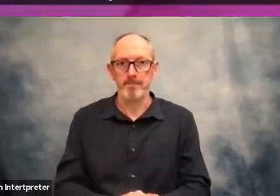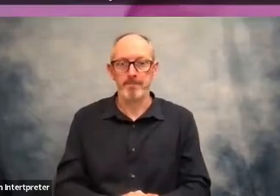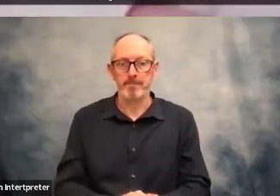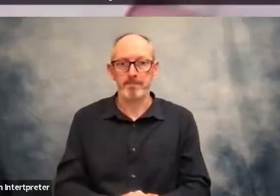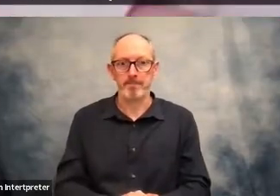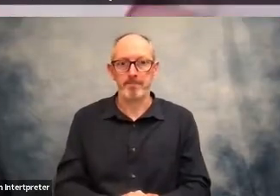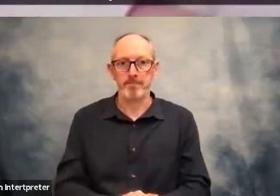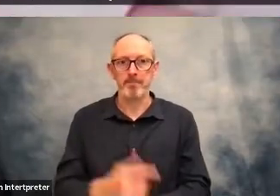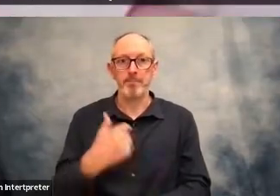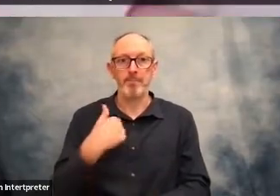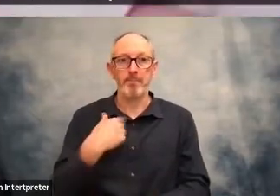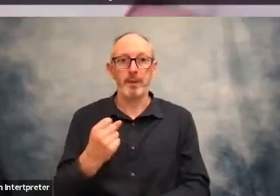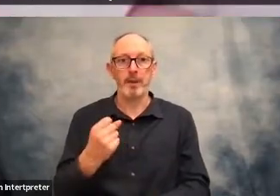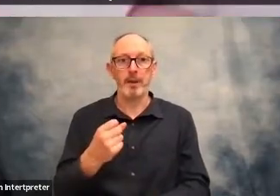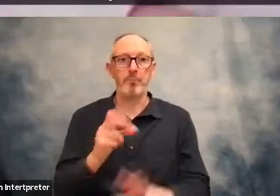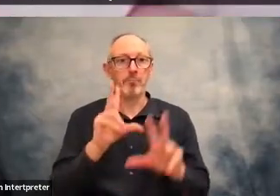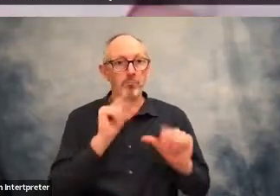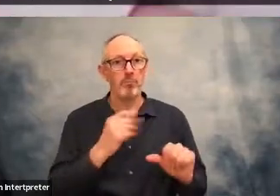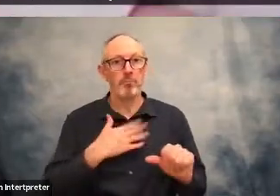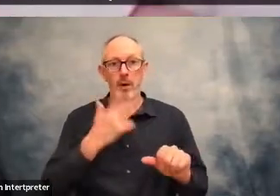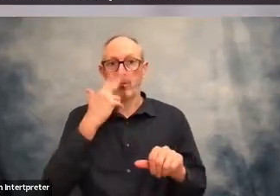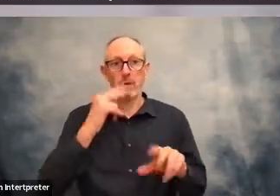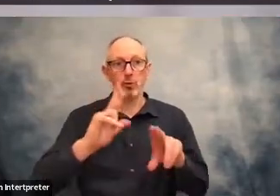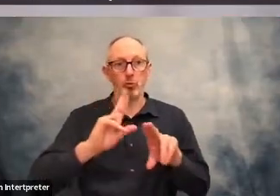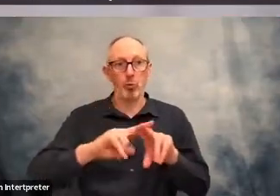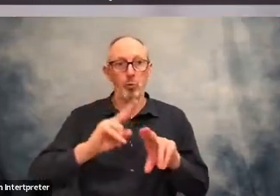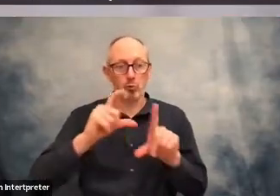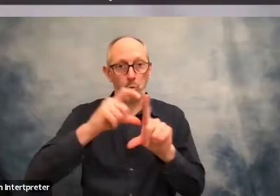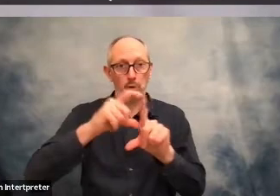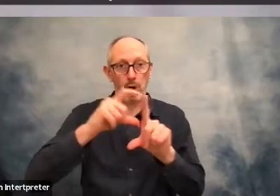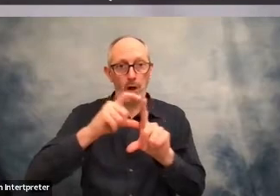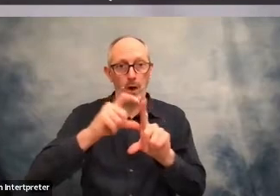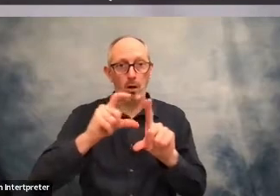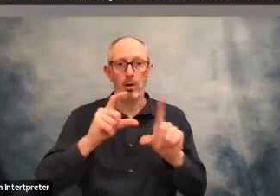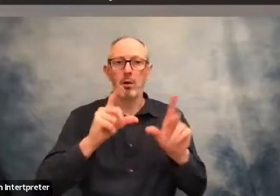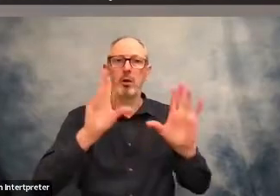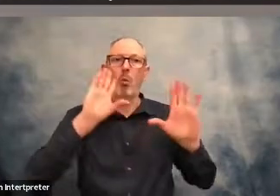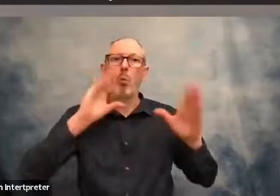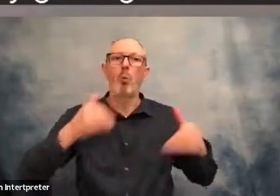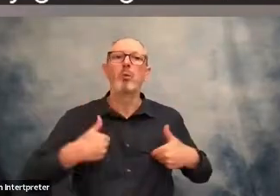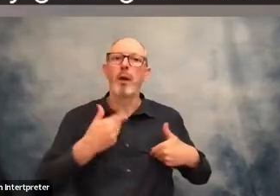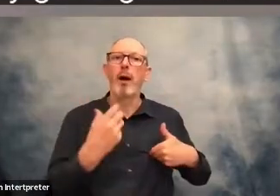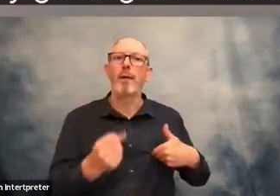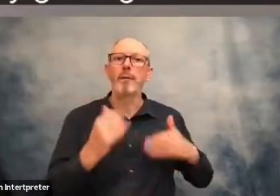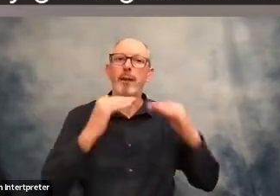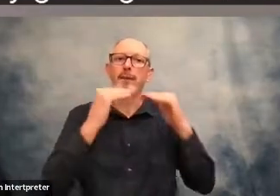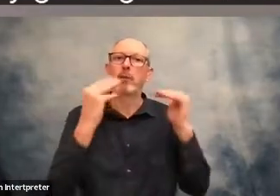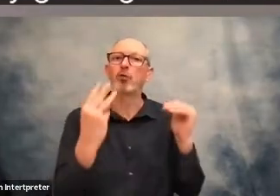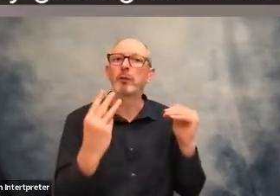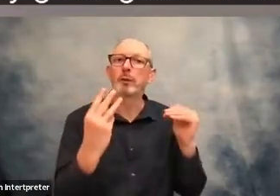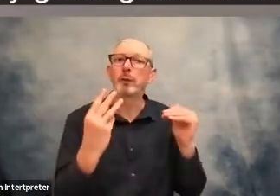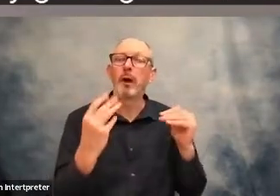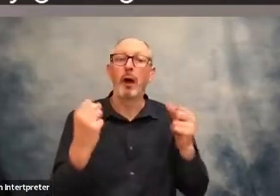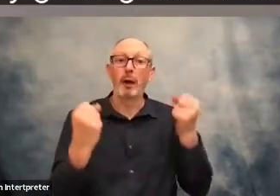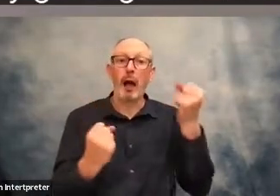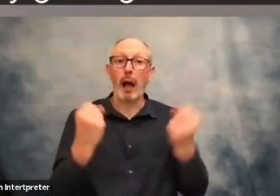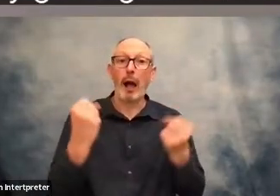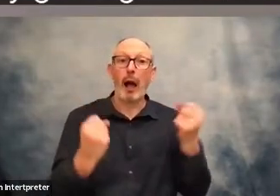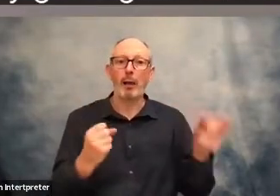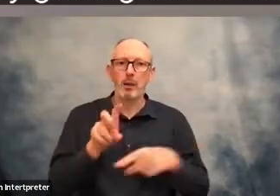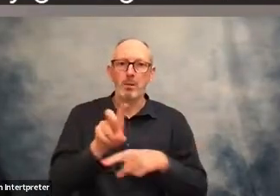I've got custody of my granddaughter Fallon. She's autistic, level 3. In the car, she was never really comfortable. She